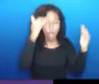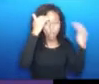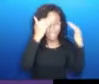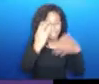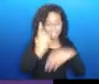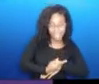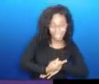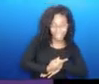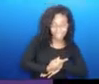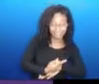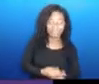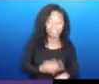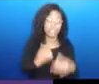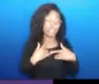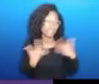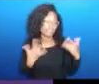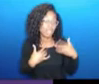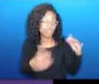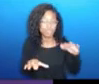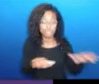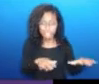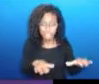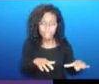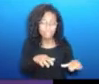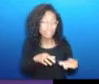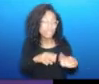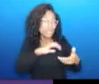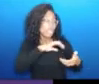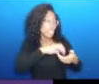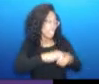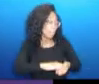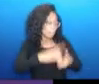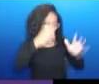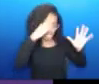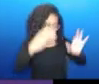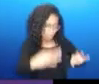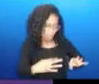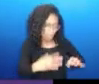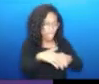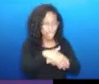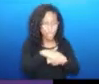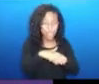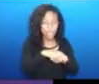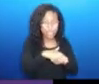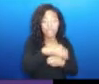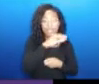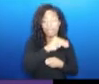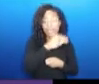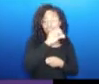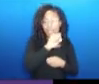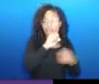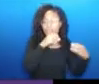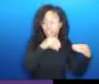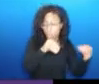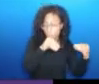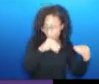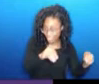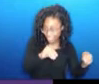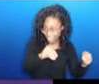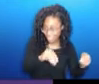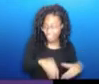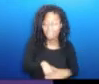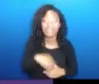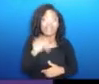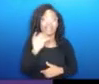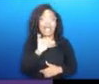These events we have done in collaboration with our local Microsoft stores. This is where, like